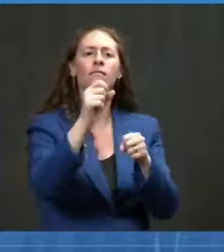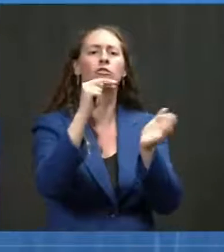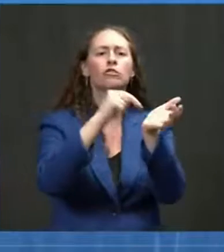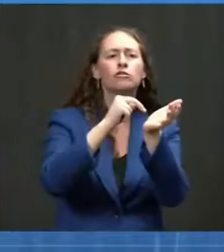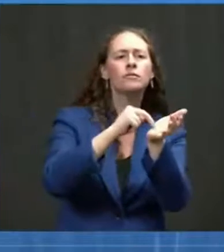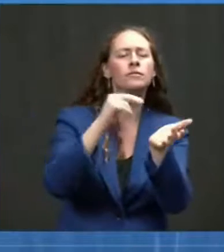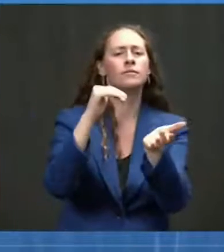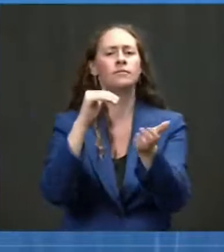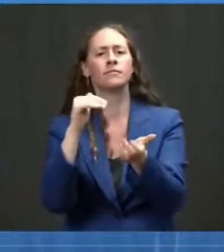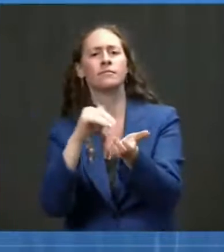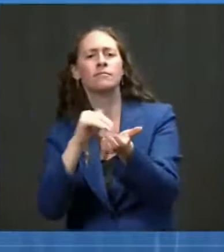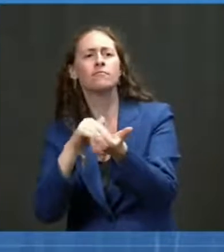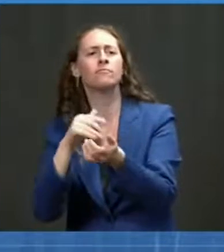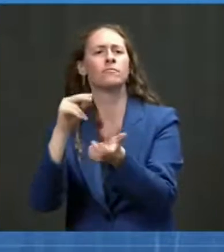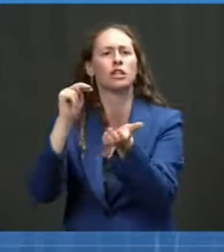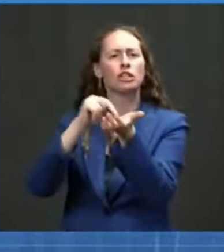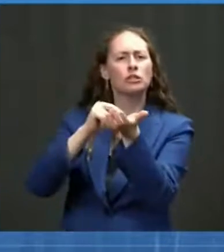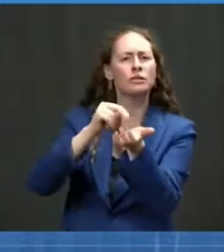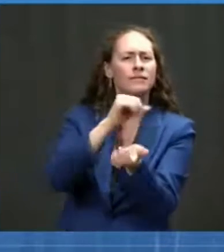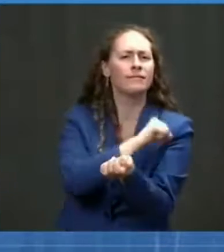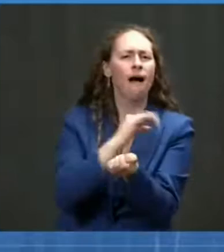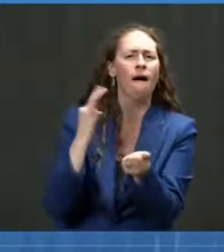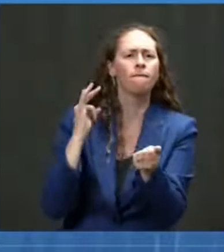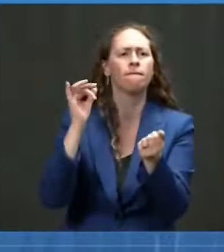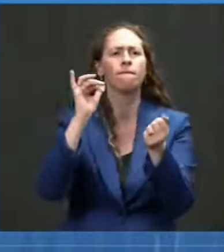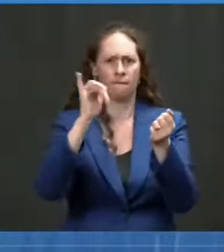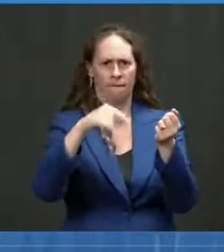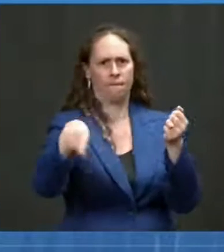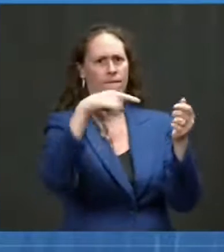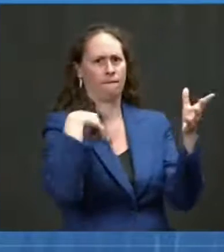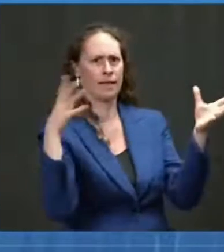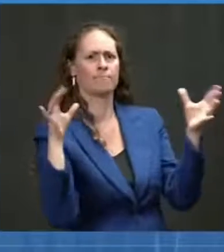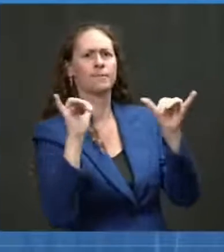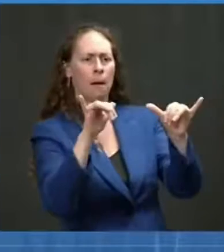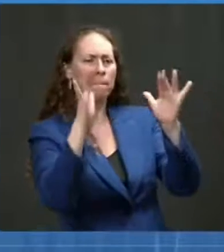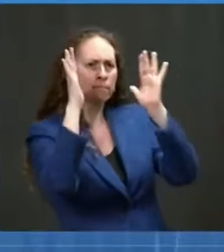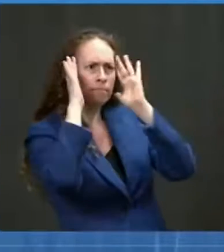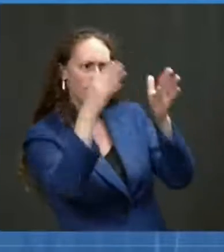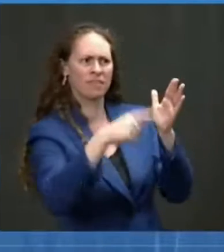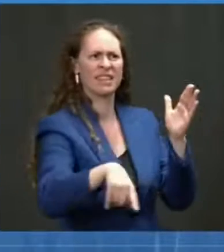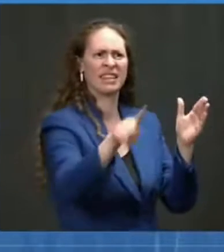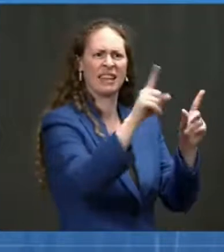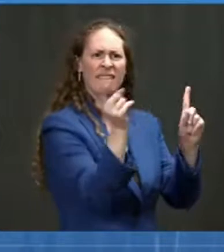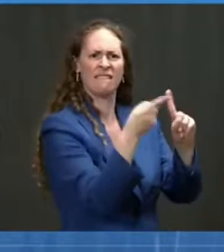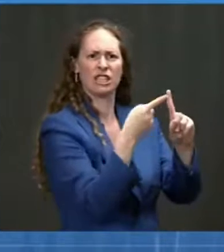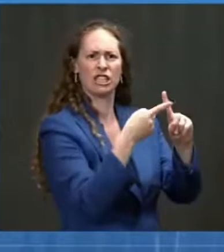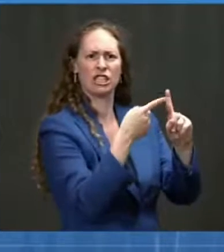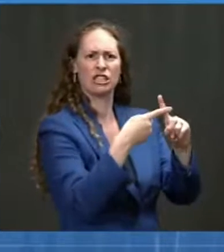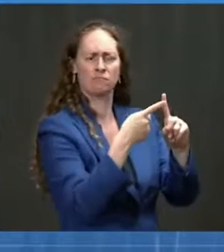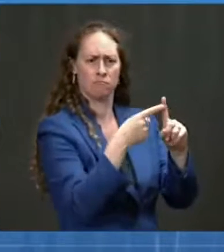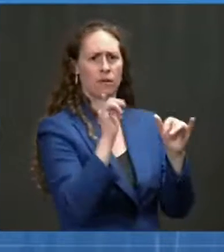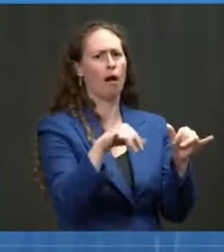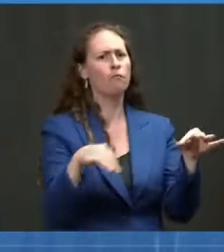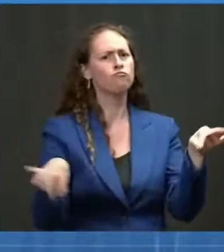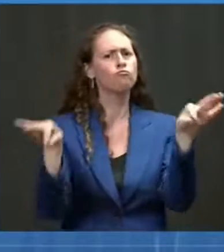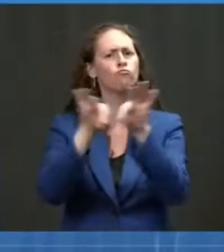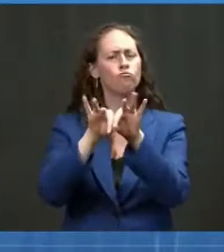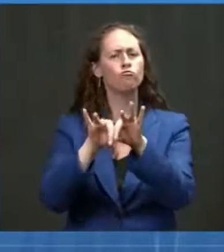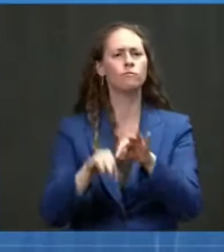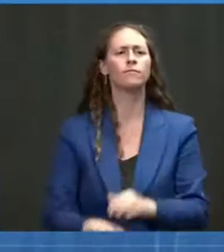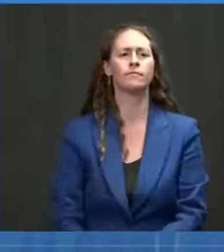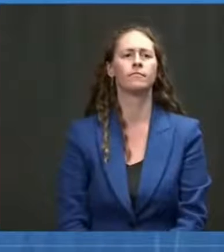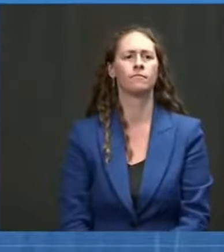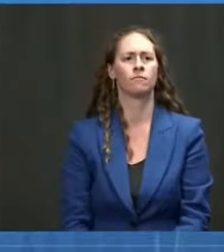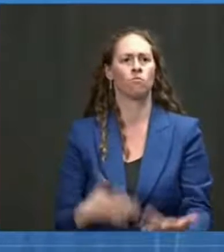same populations that we will be starting with. So we do prioritize the most vulnerable. We think that's going to be essential, in our goal to ultimately